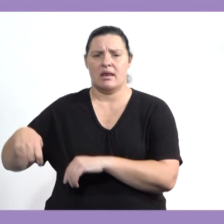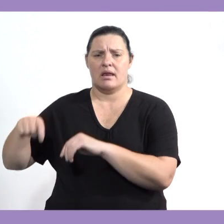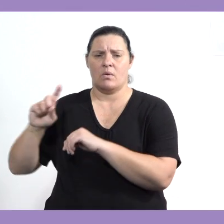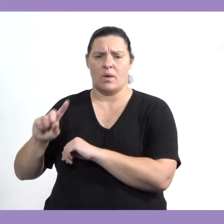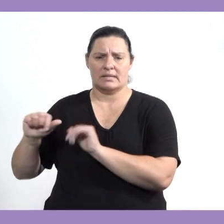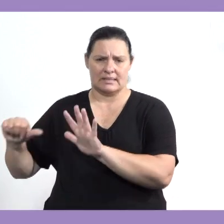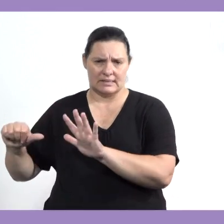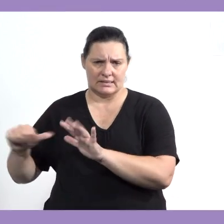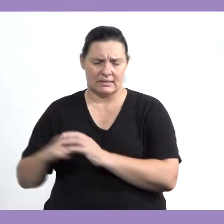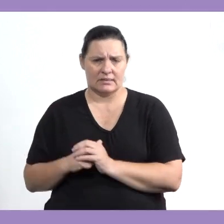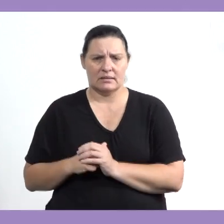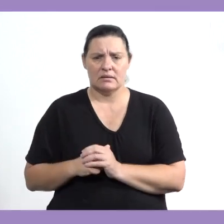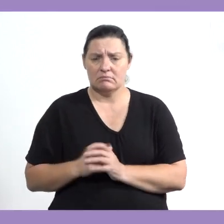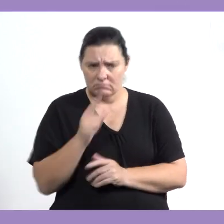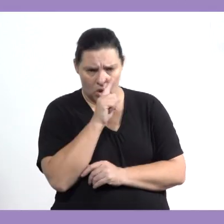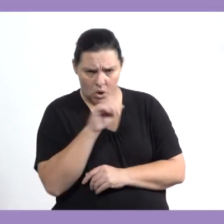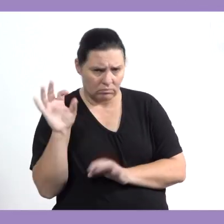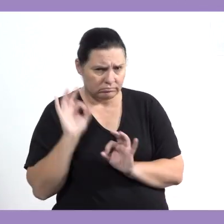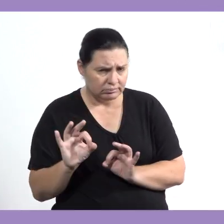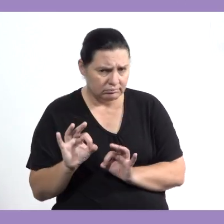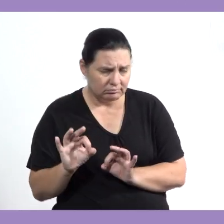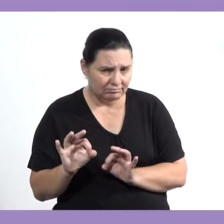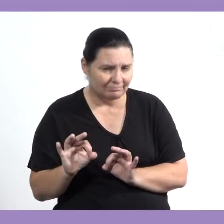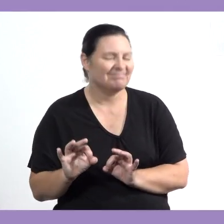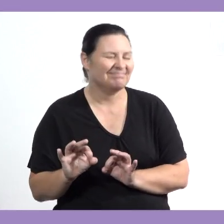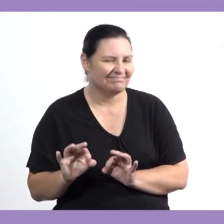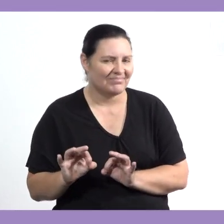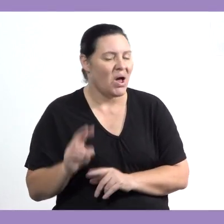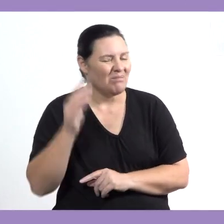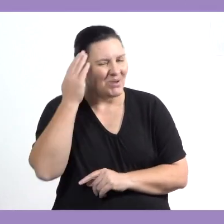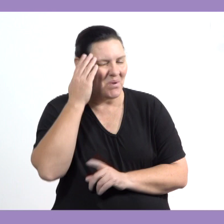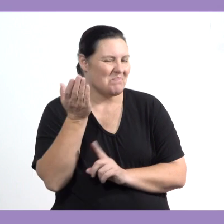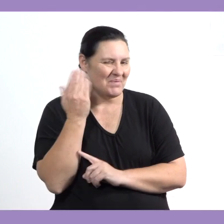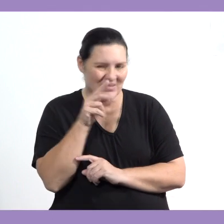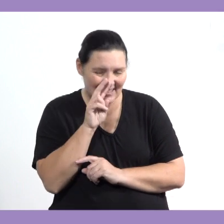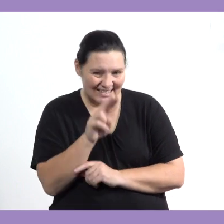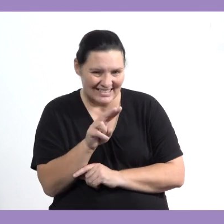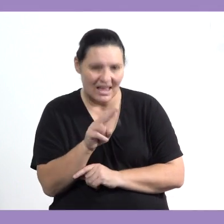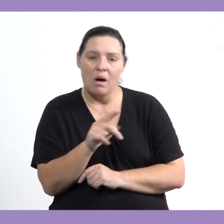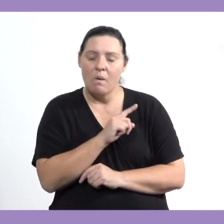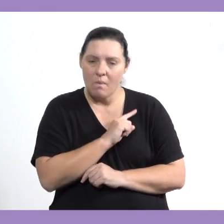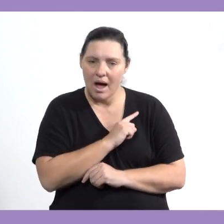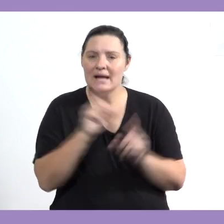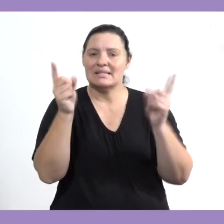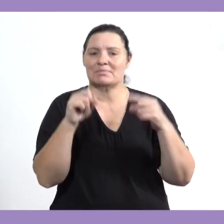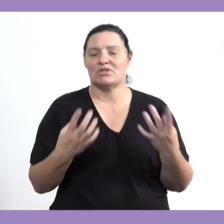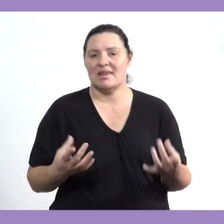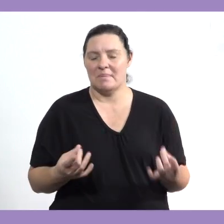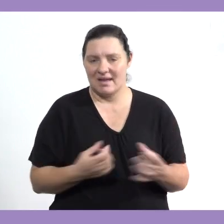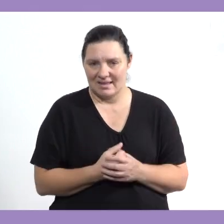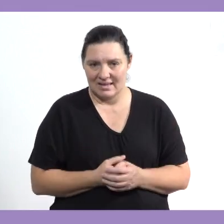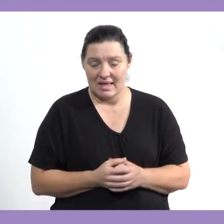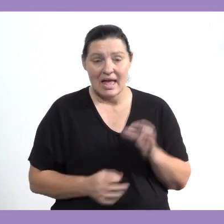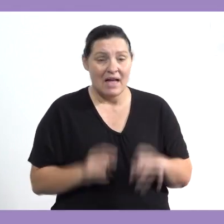the fourth term is 16. Do those numbers look familiar? Well, they should look familiar because they are special